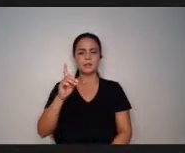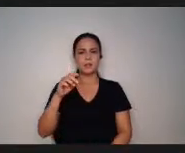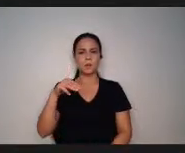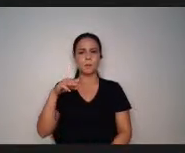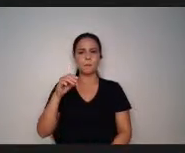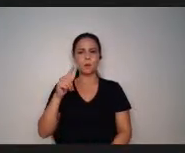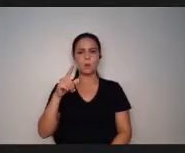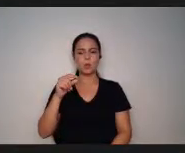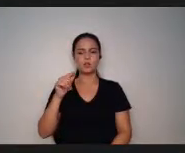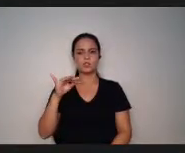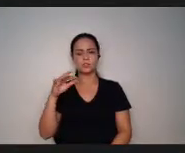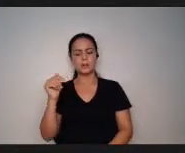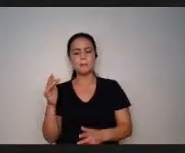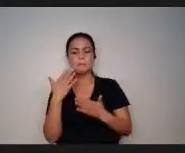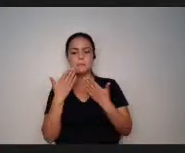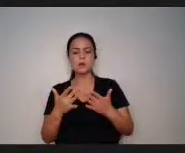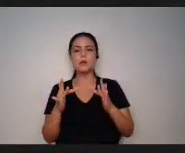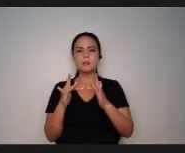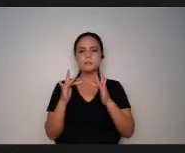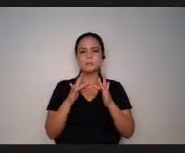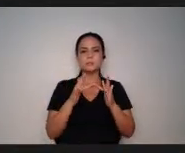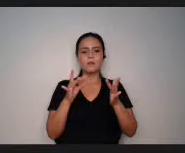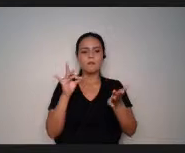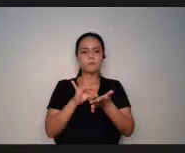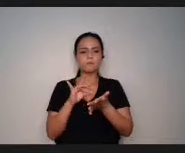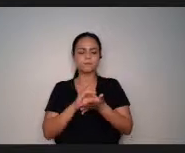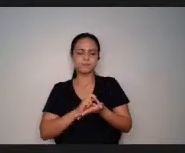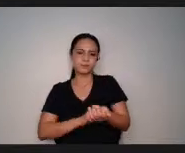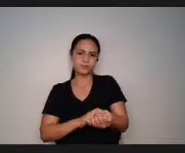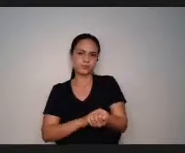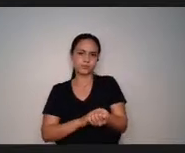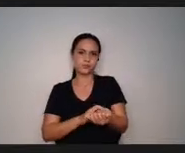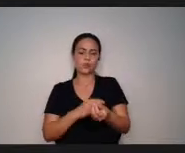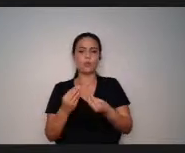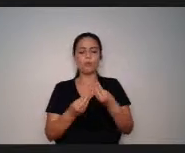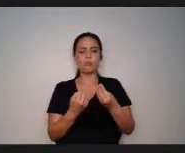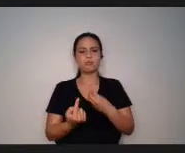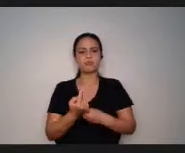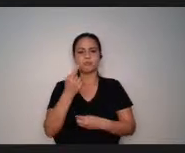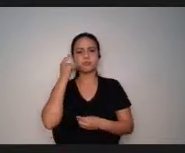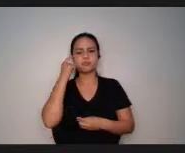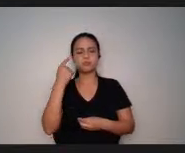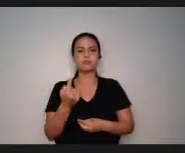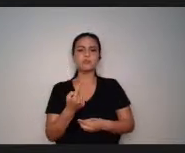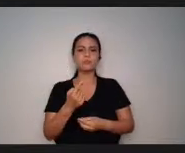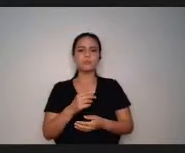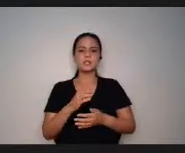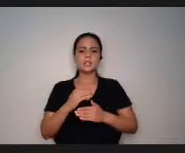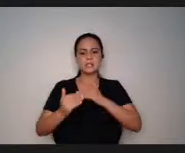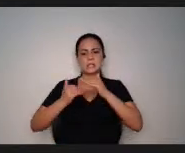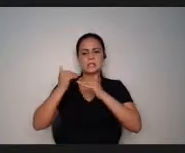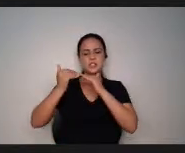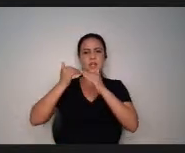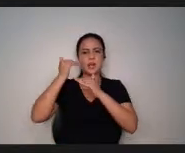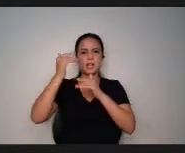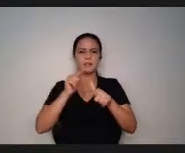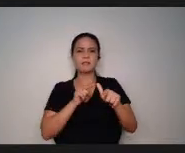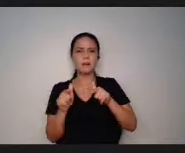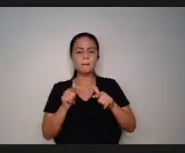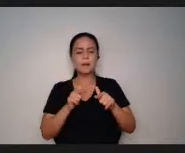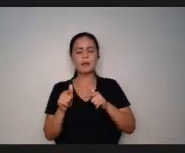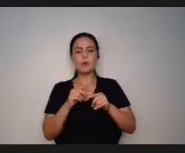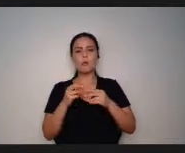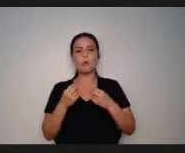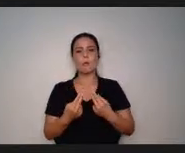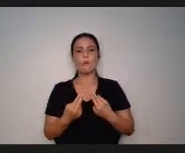stresses, including things like high job demands and low job control, what we call effort reward imbalance, which is a